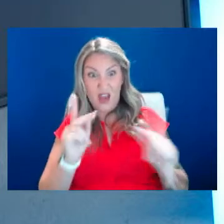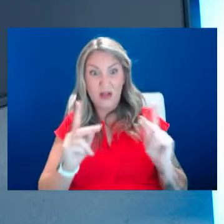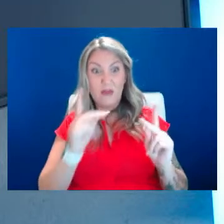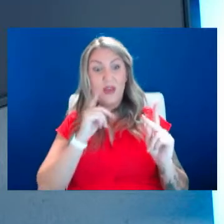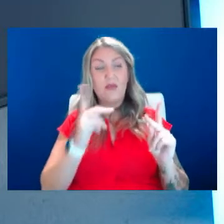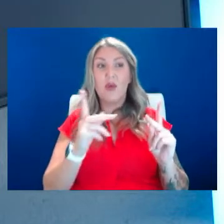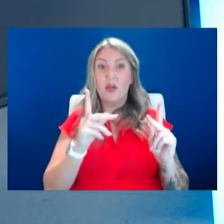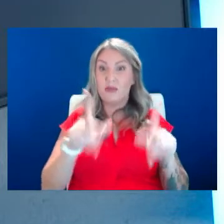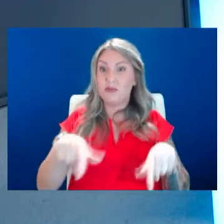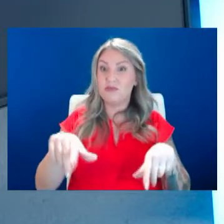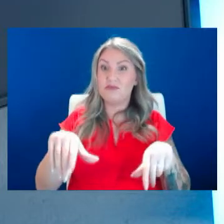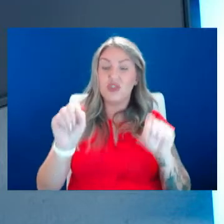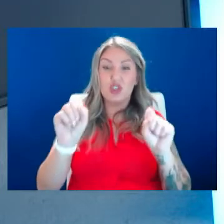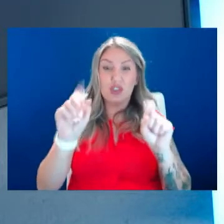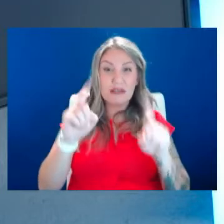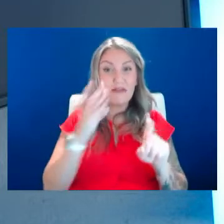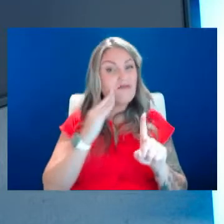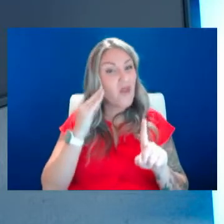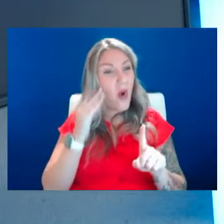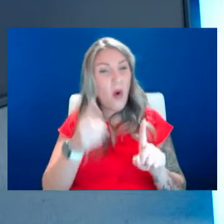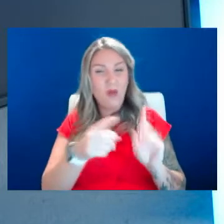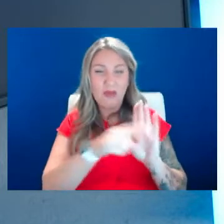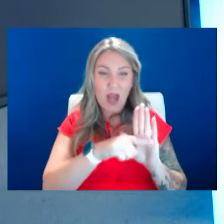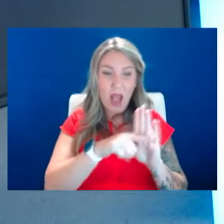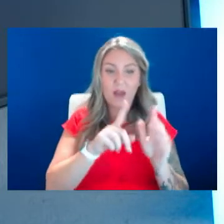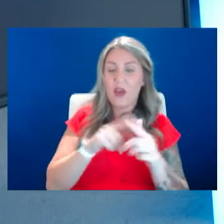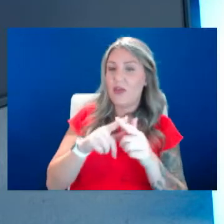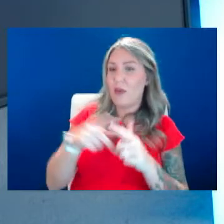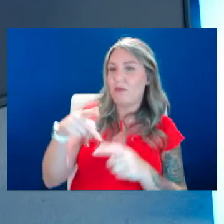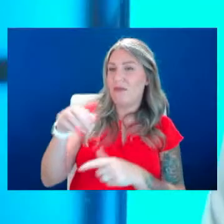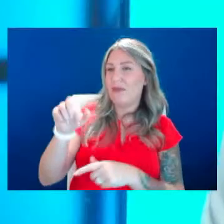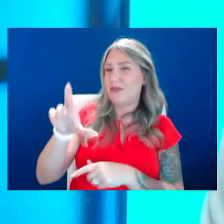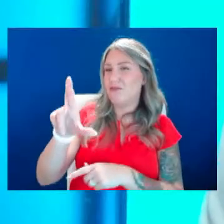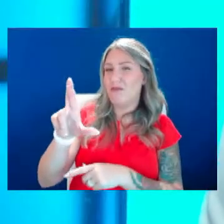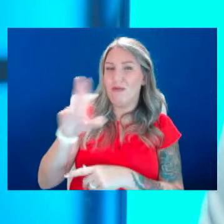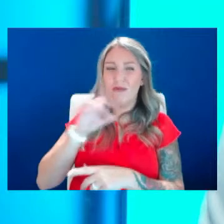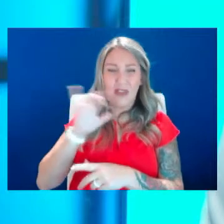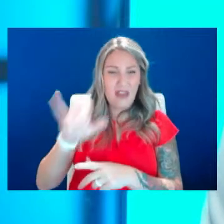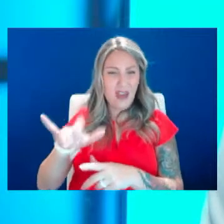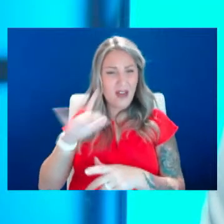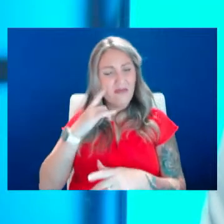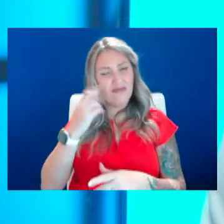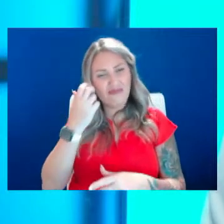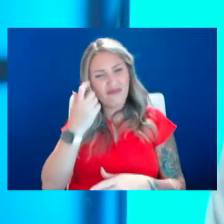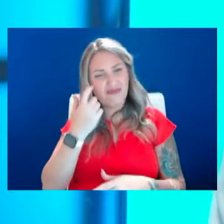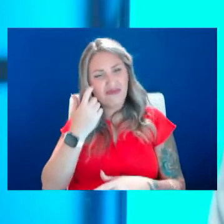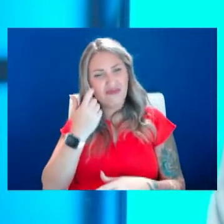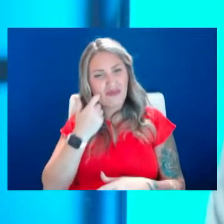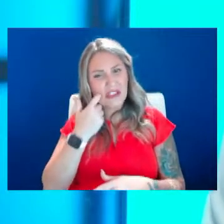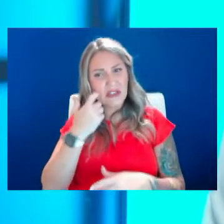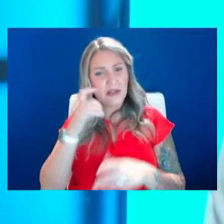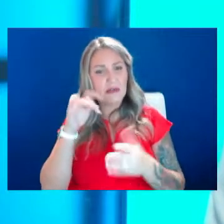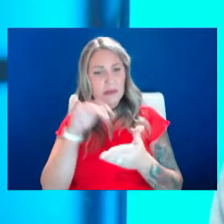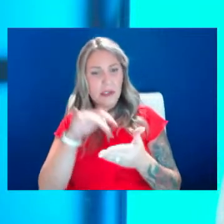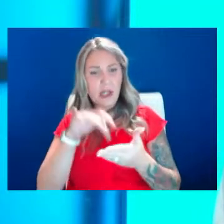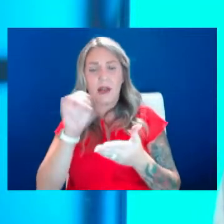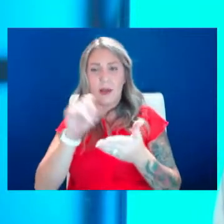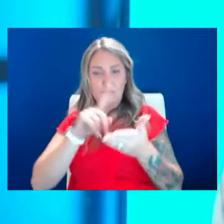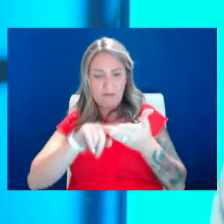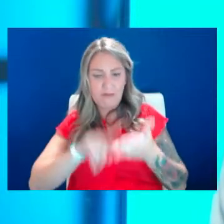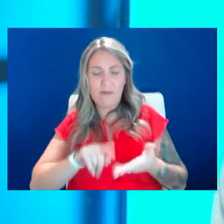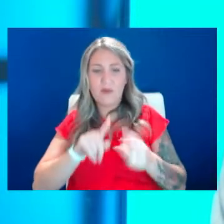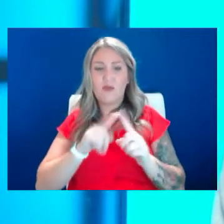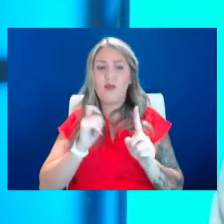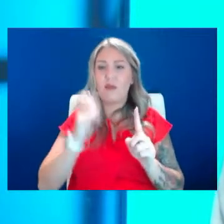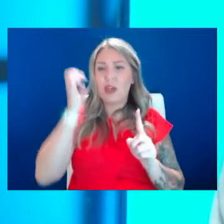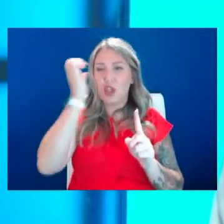test, and it came up positive, even though the home tests were coming up negative. Does it have anything to do with that variant? Yeah, I mean, there's a recent study out that did look at that. It was from Europe, and I